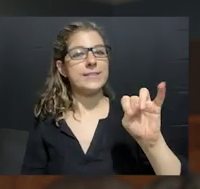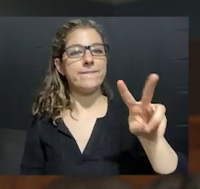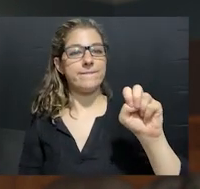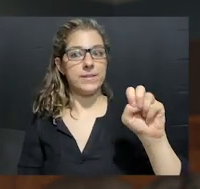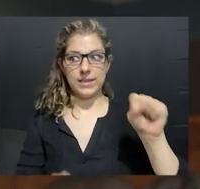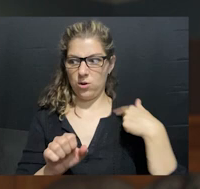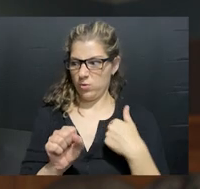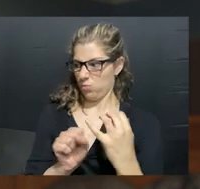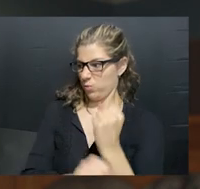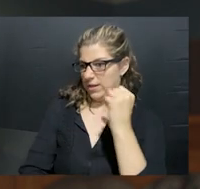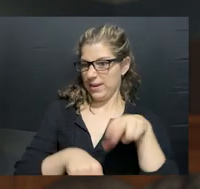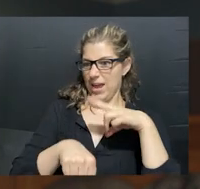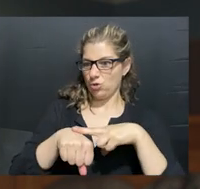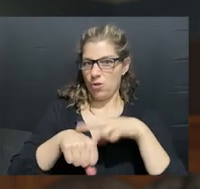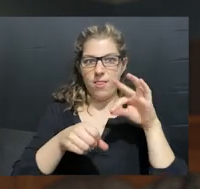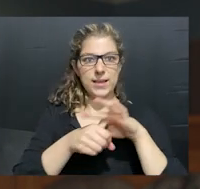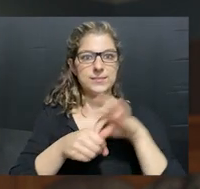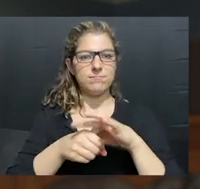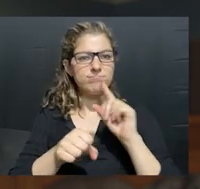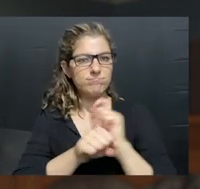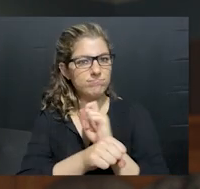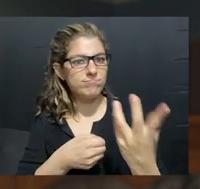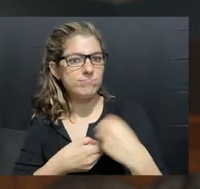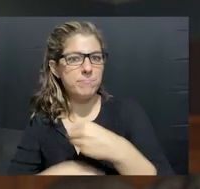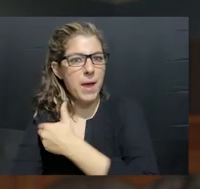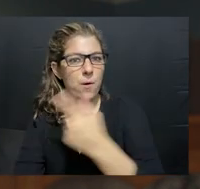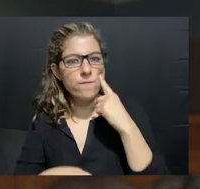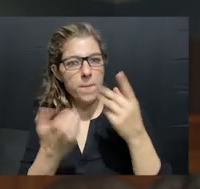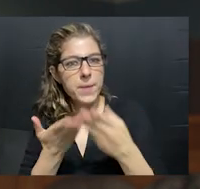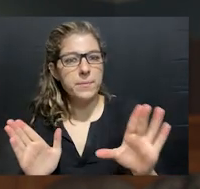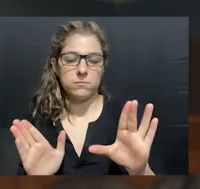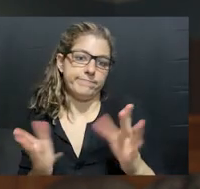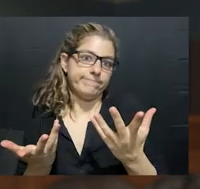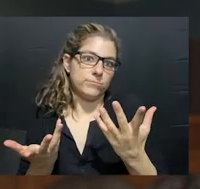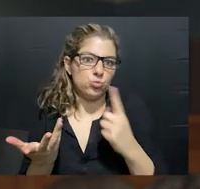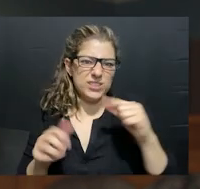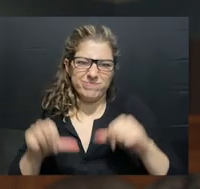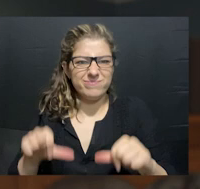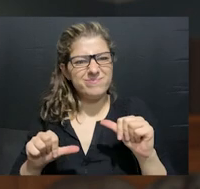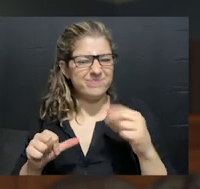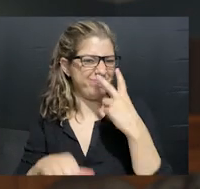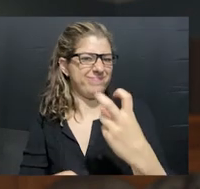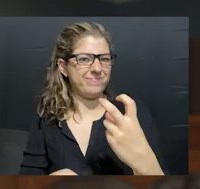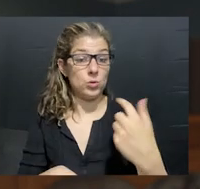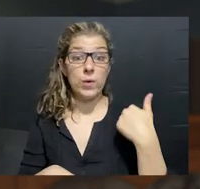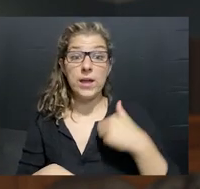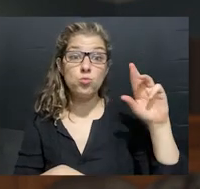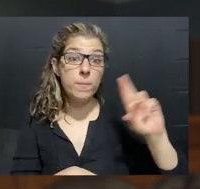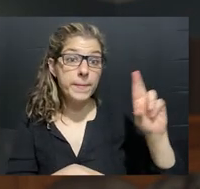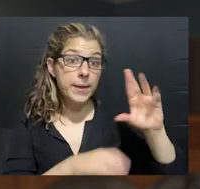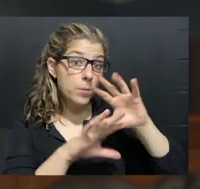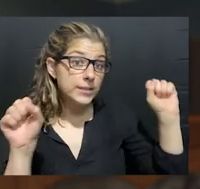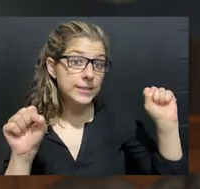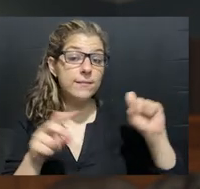could win national elections and wield power for the public good was very much in question. We had a Republican